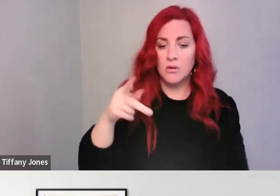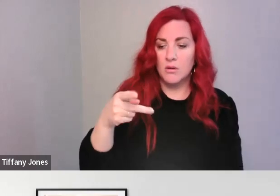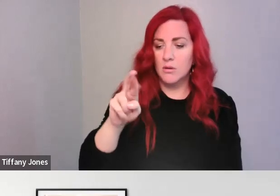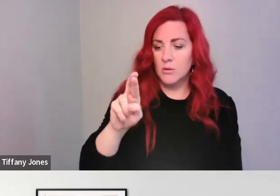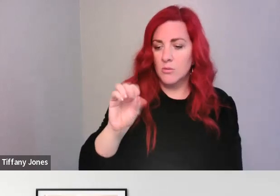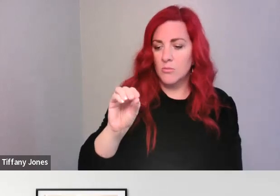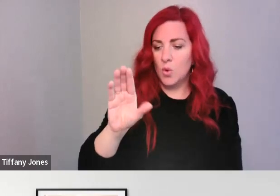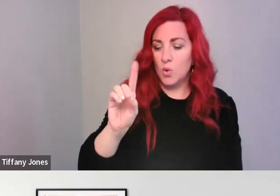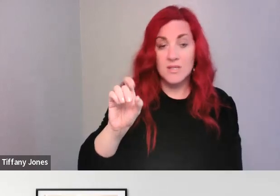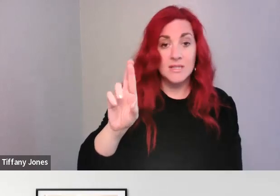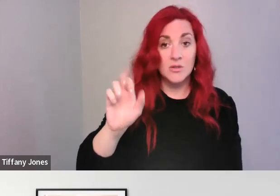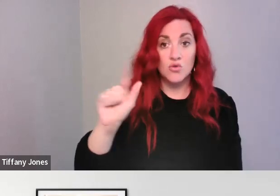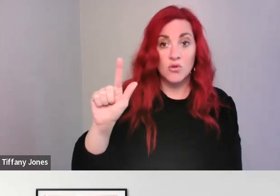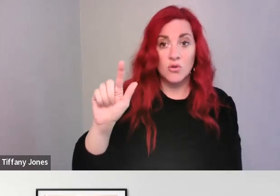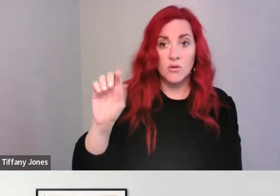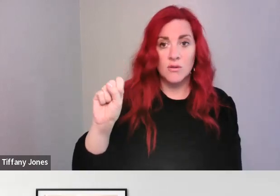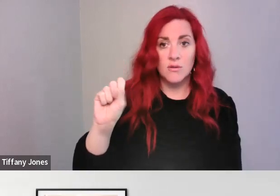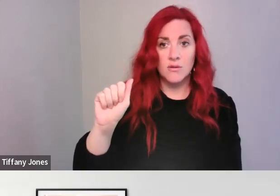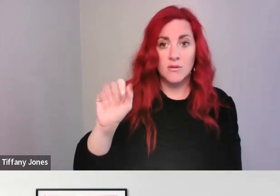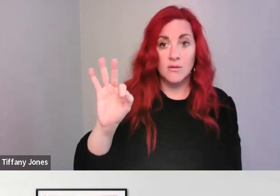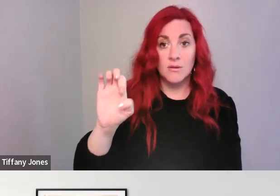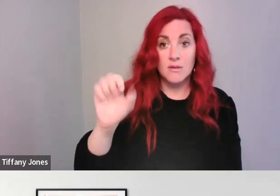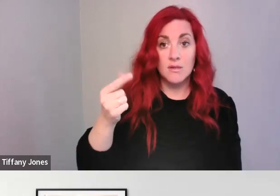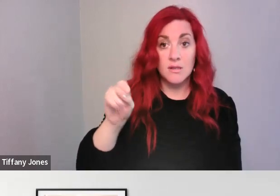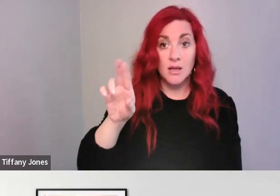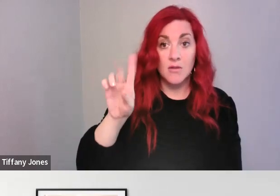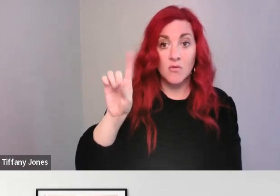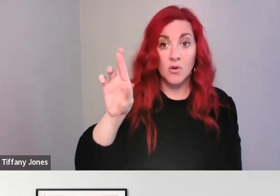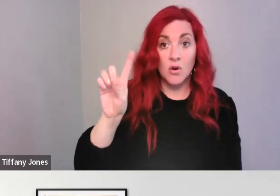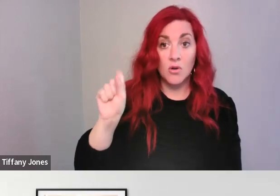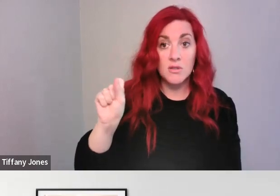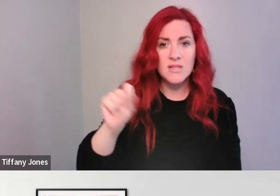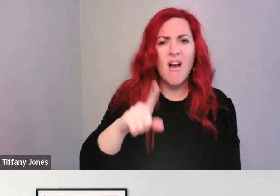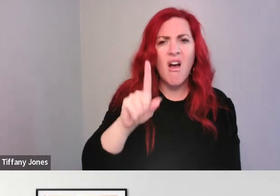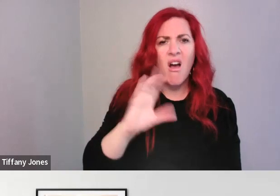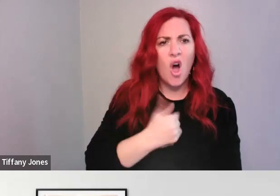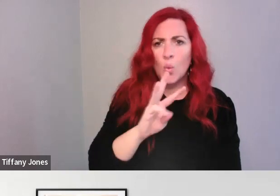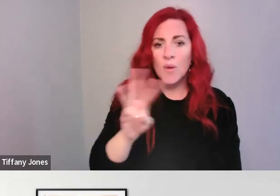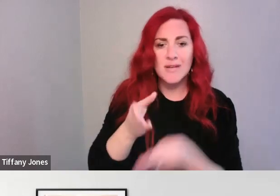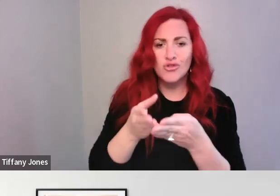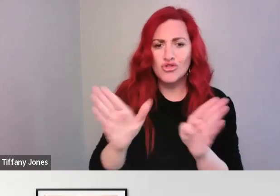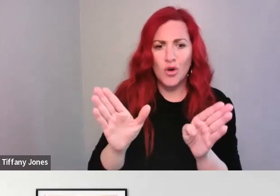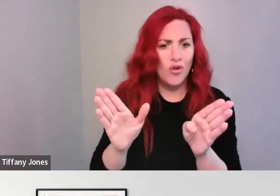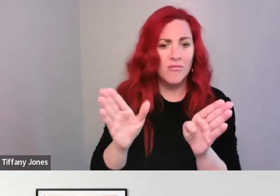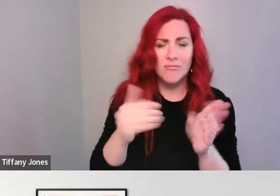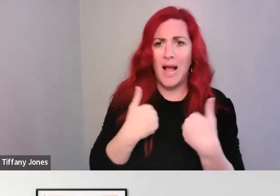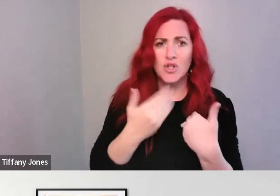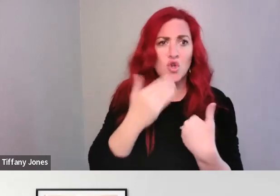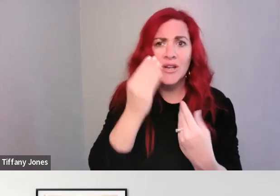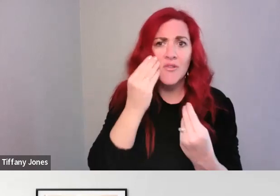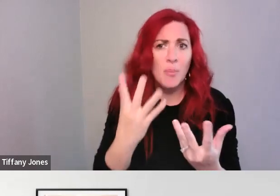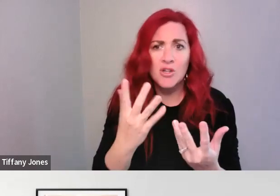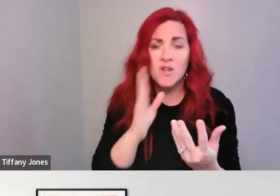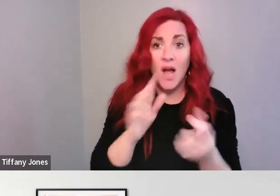our website in general, I think there's a lot of good stuff there. So I'll also post just